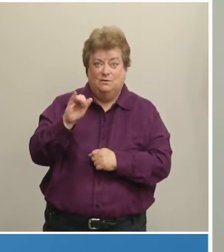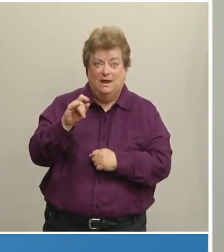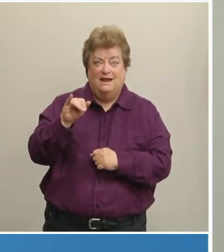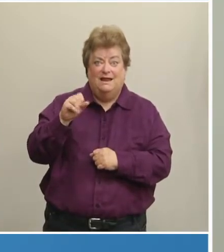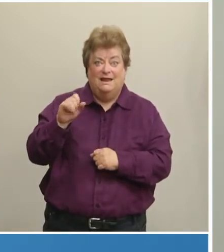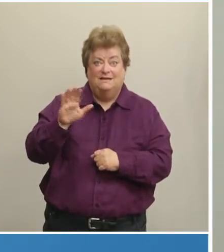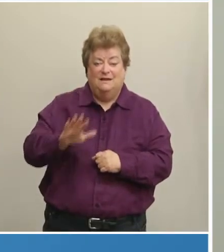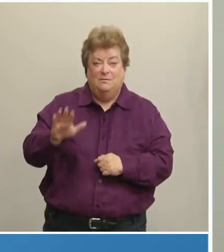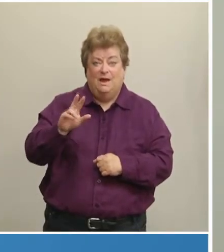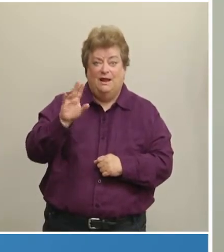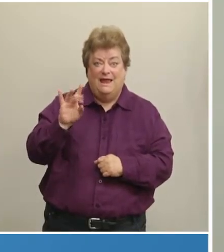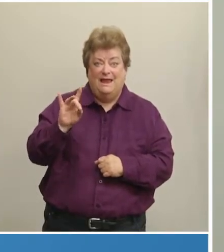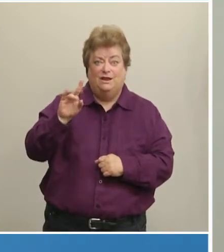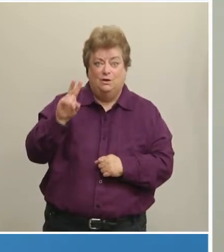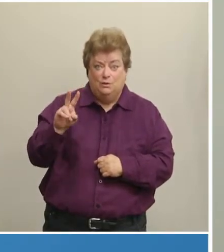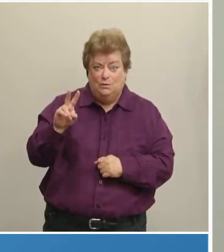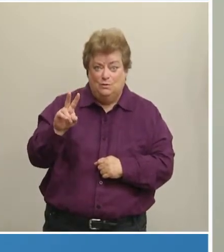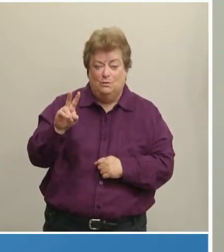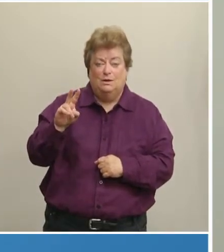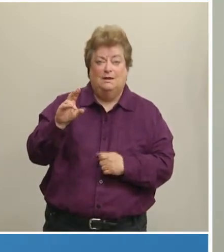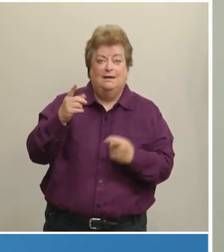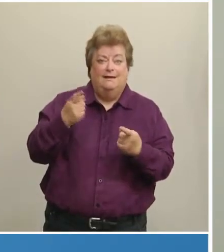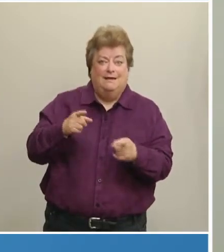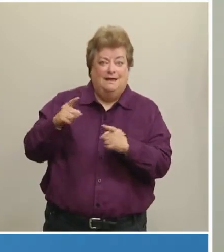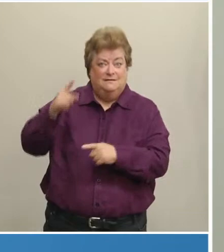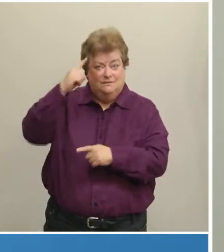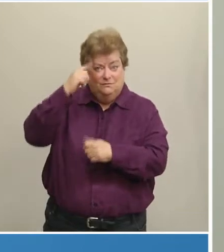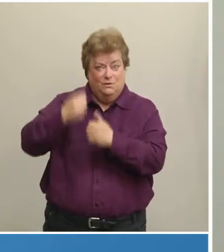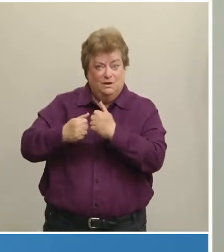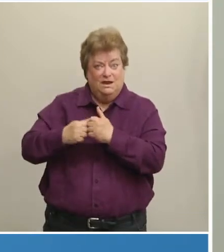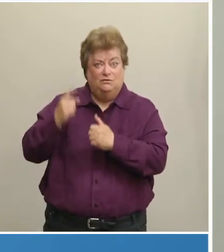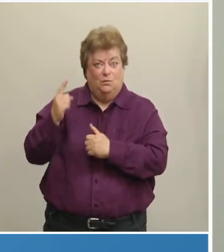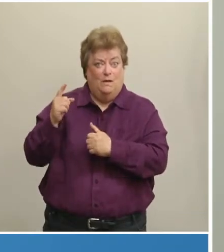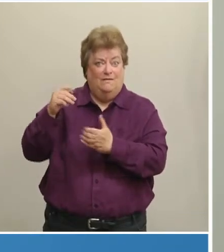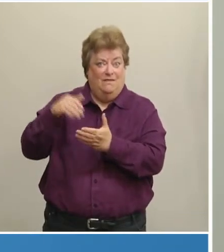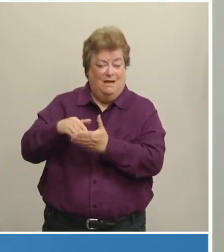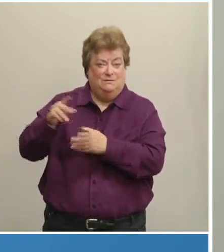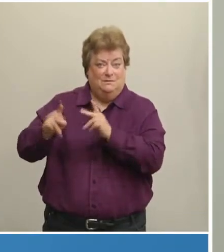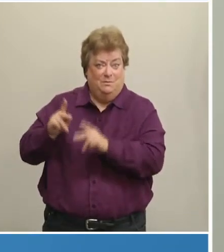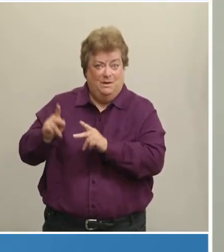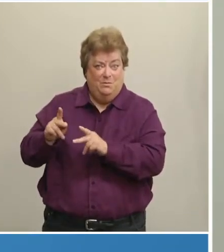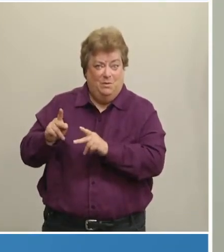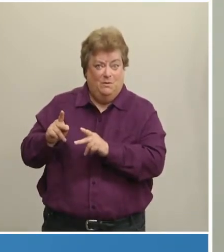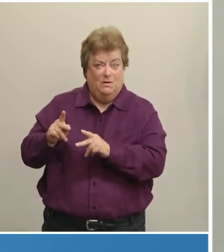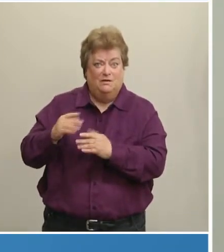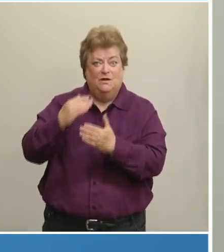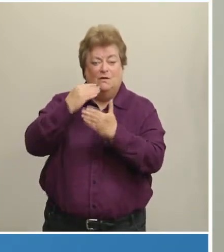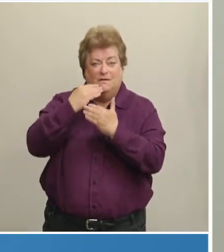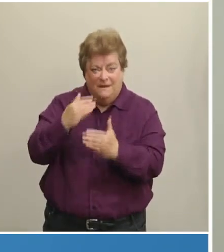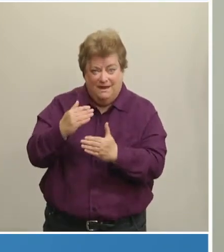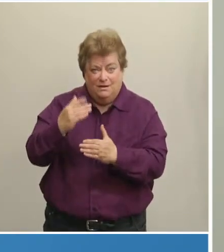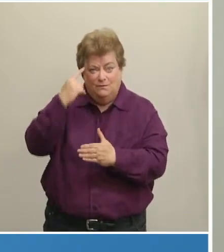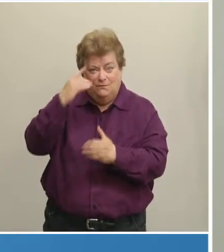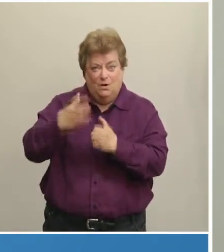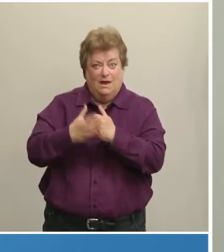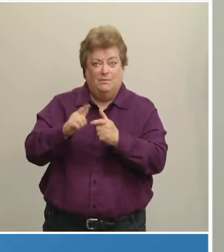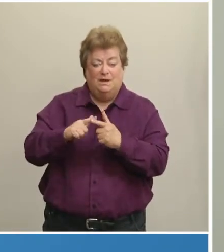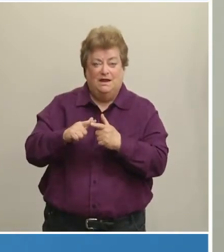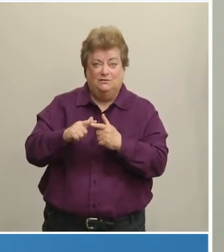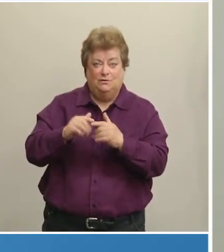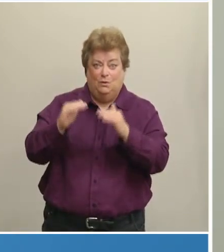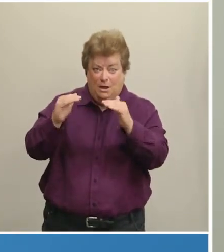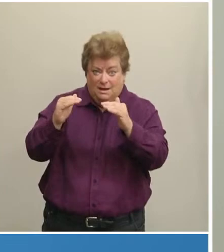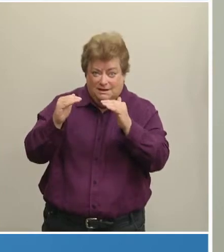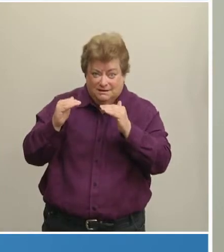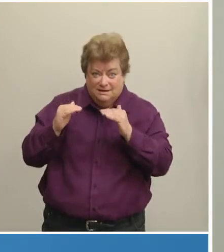is about 82 cases per 1,000 population. Thank you for helping us to maintain the lowest case rate among the 5 most